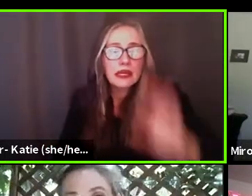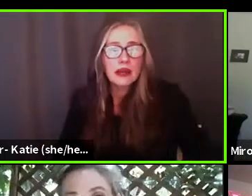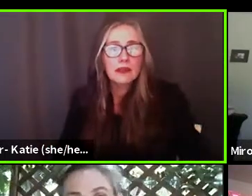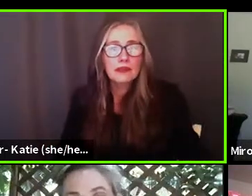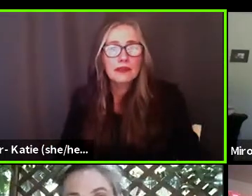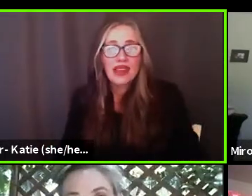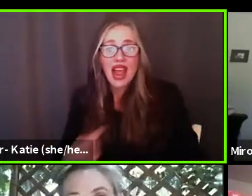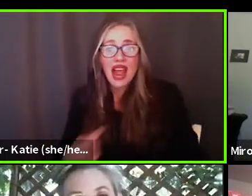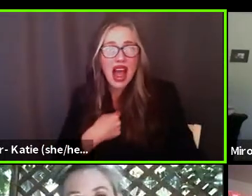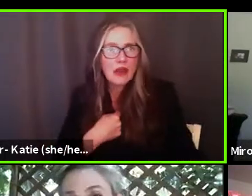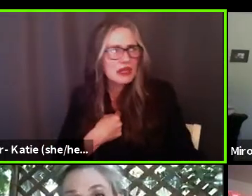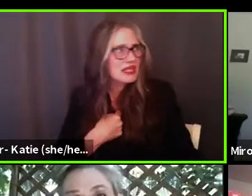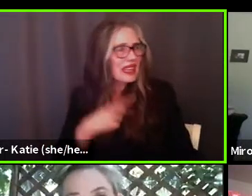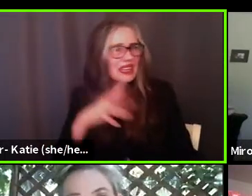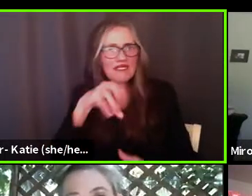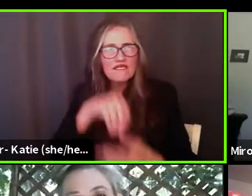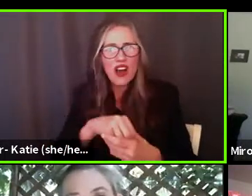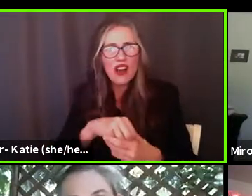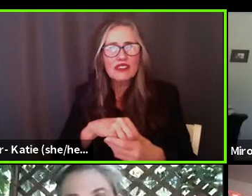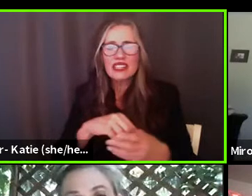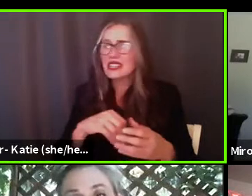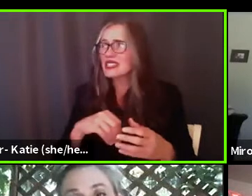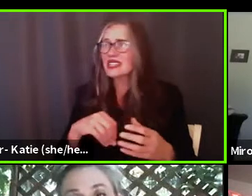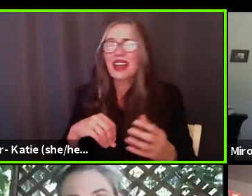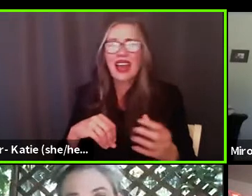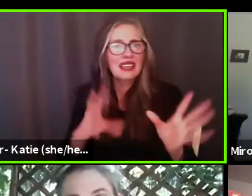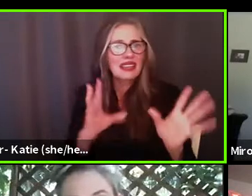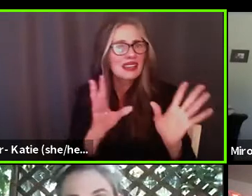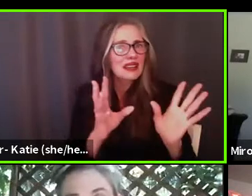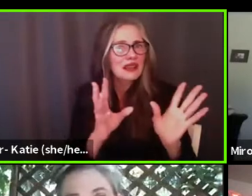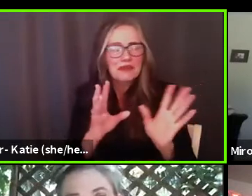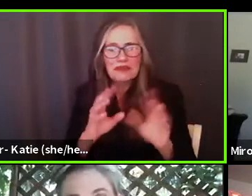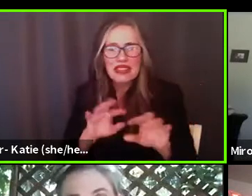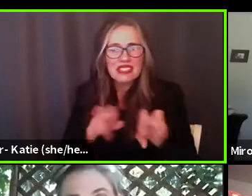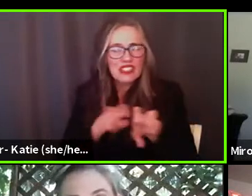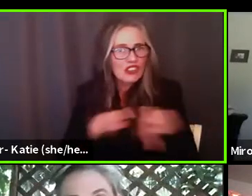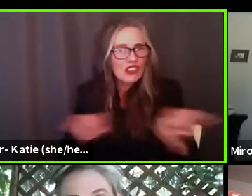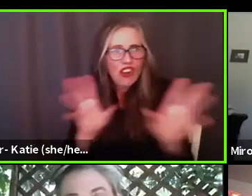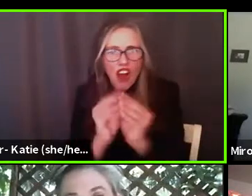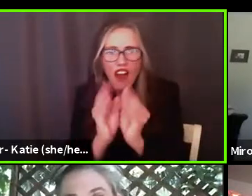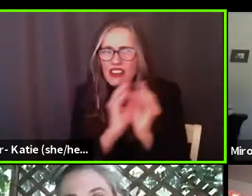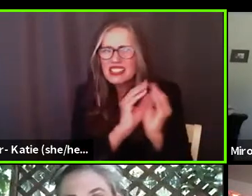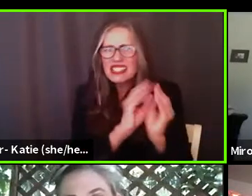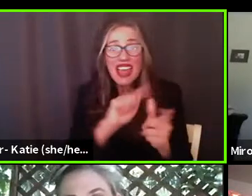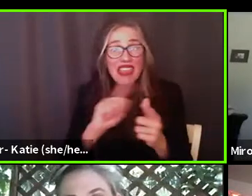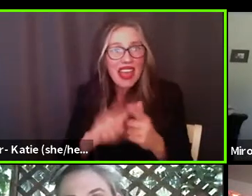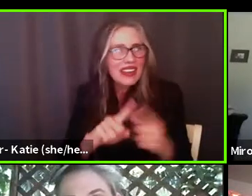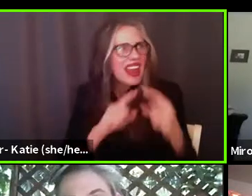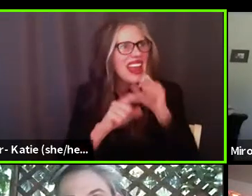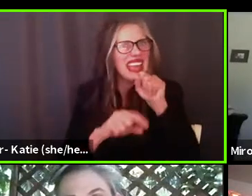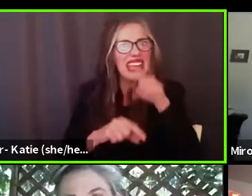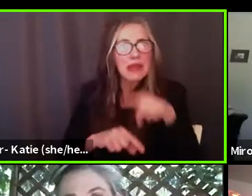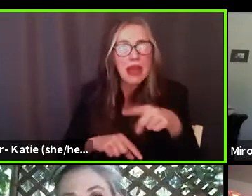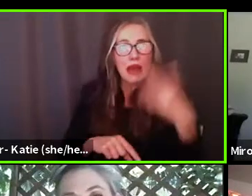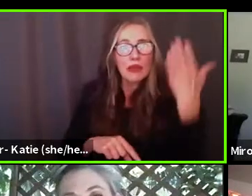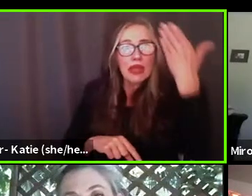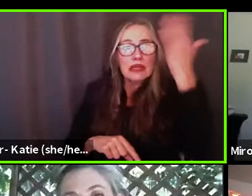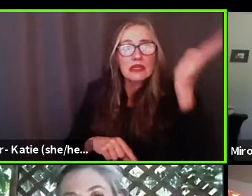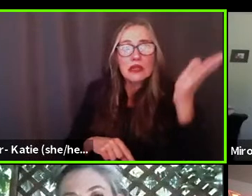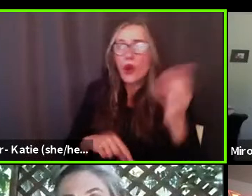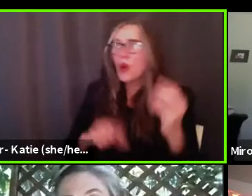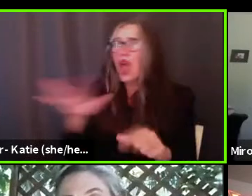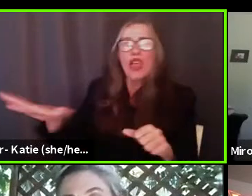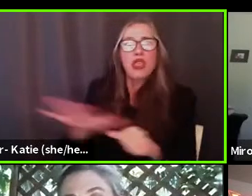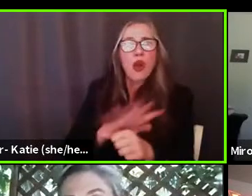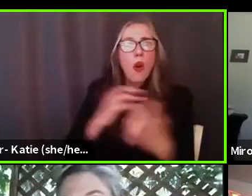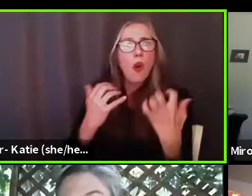out and suddenly it became clear that the whole audience had had no idea about the history of those protective measures so i